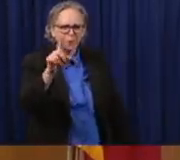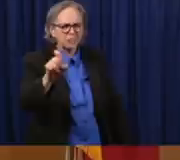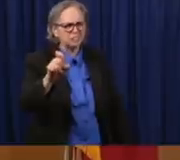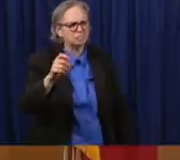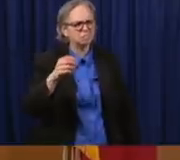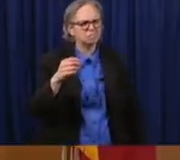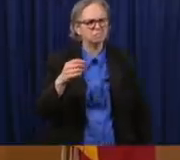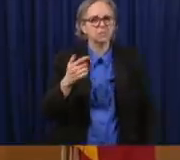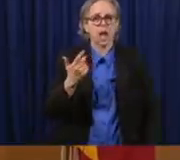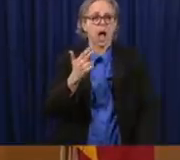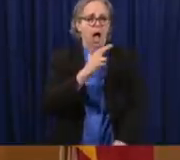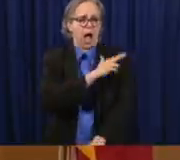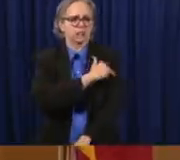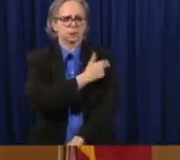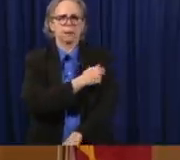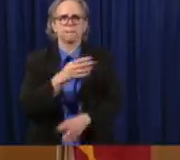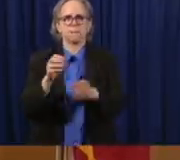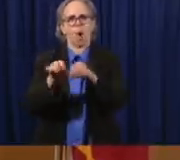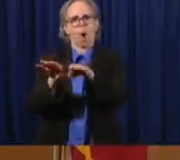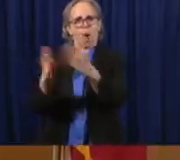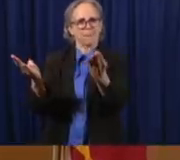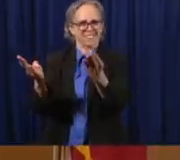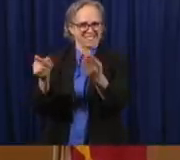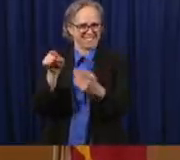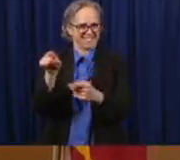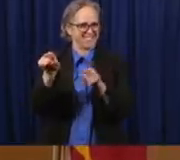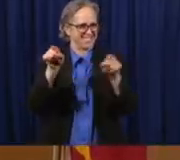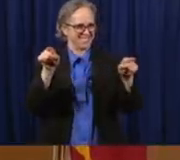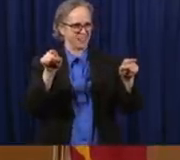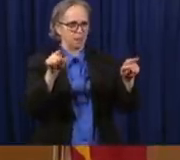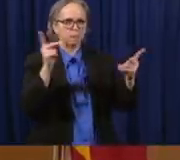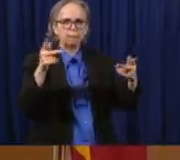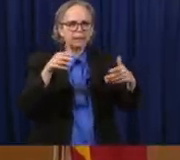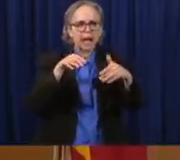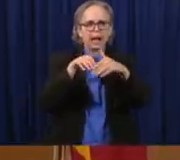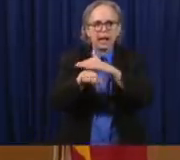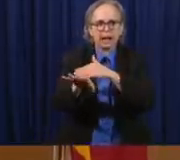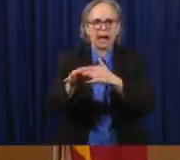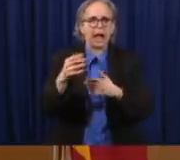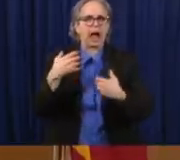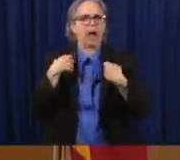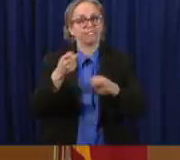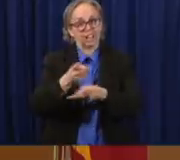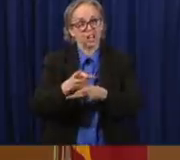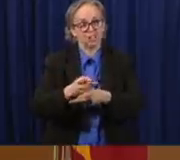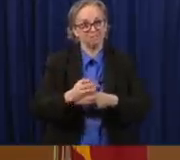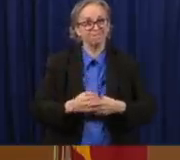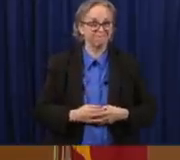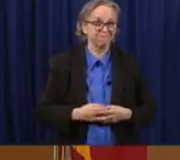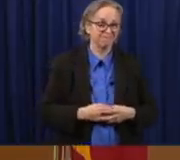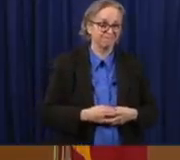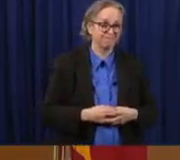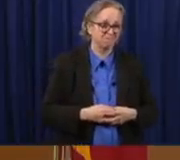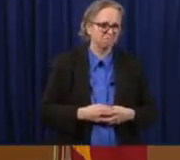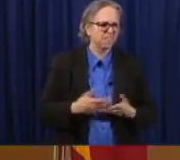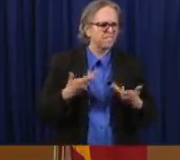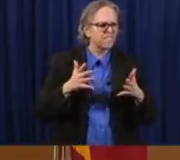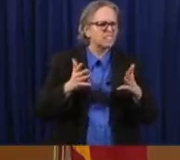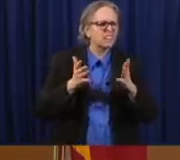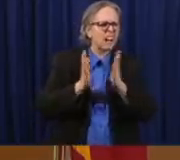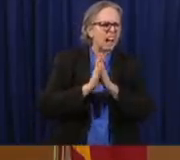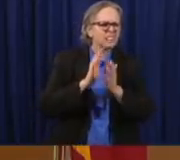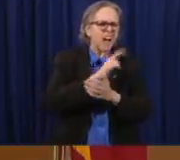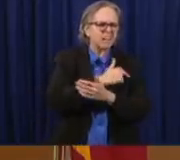healthcare. That's something that we've asked the Hospital Association to work on. 6 days from